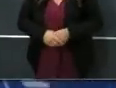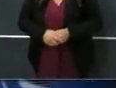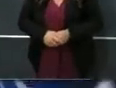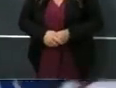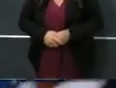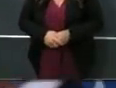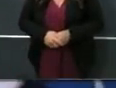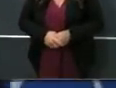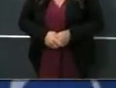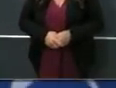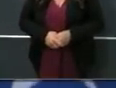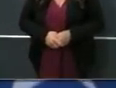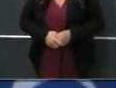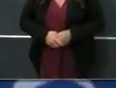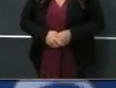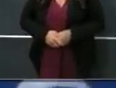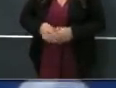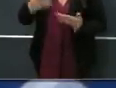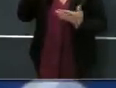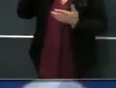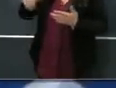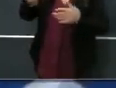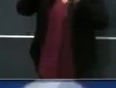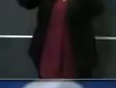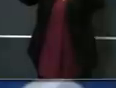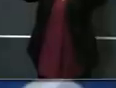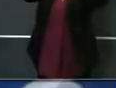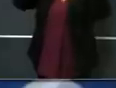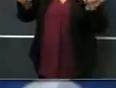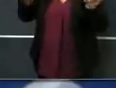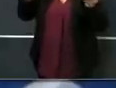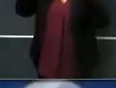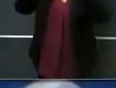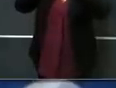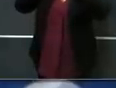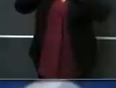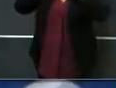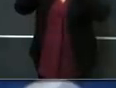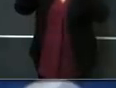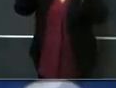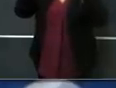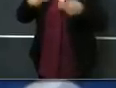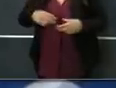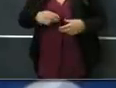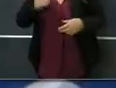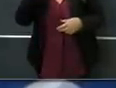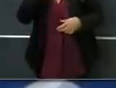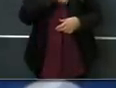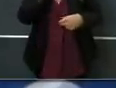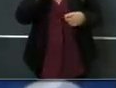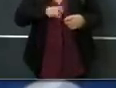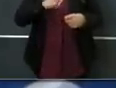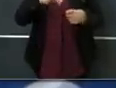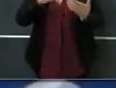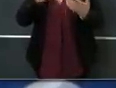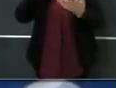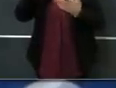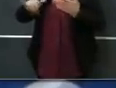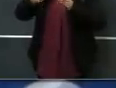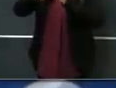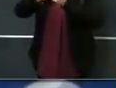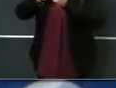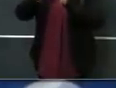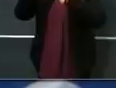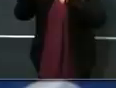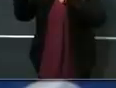So these are the deeper systemic issues that this state has been really leaning in on pre-COVID-19, committed to